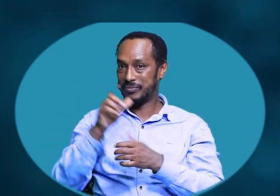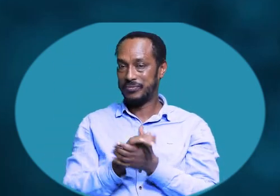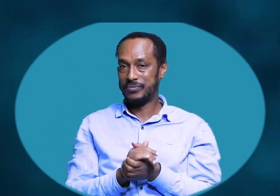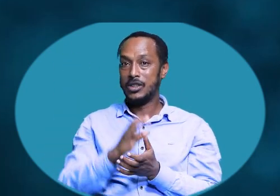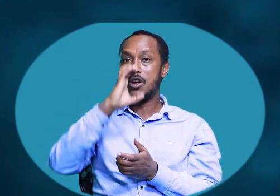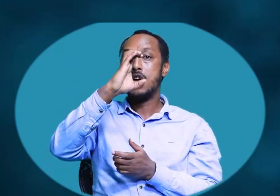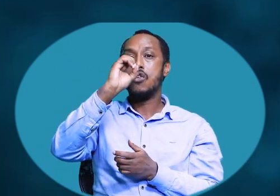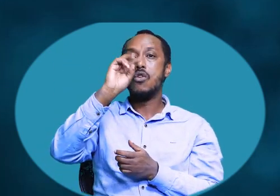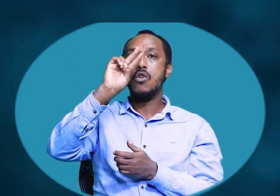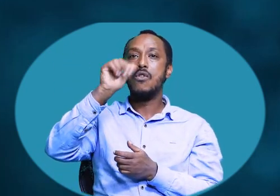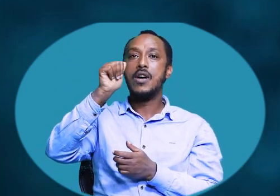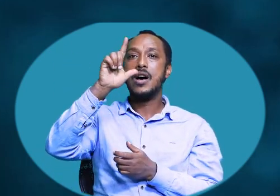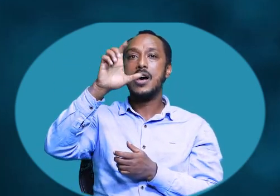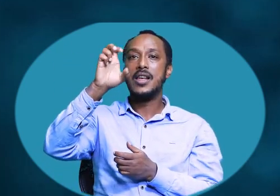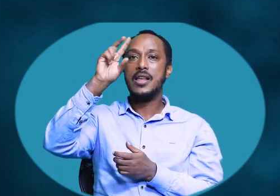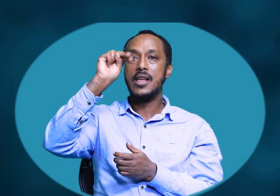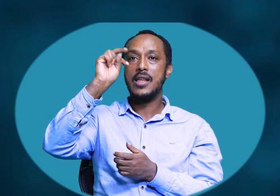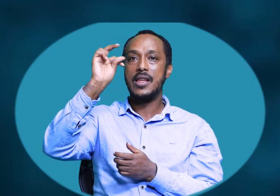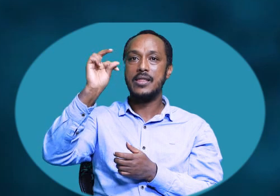Covalent bonding.